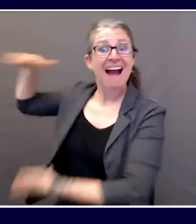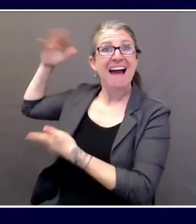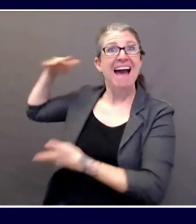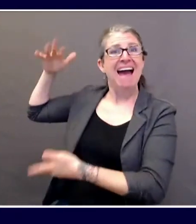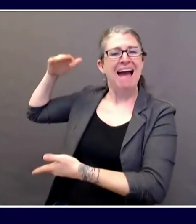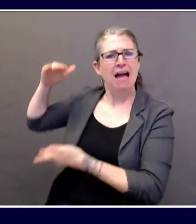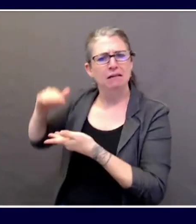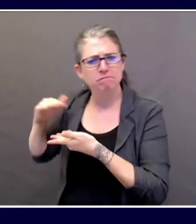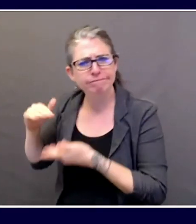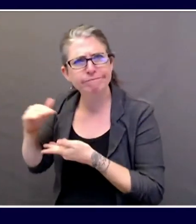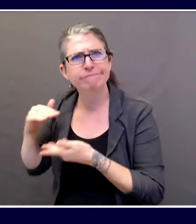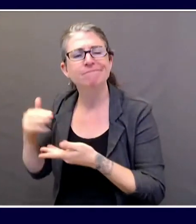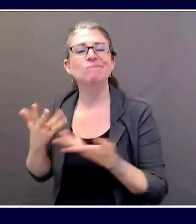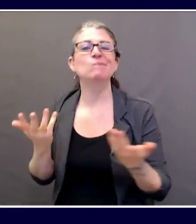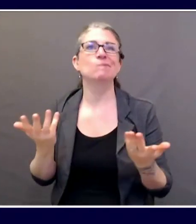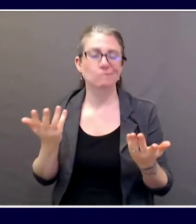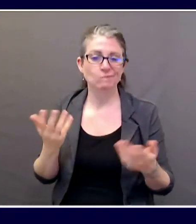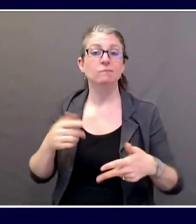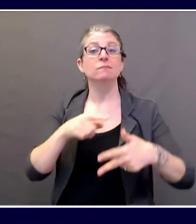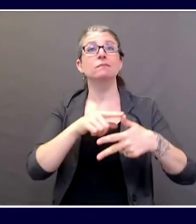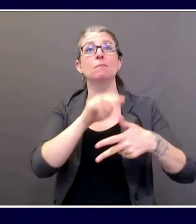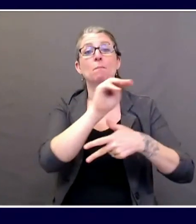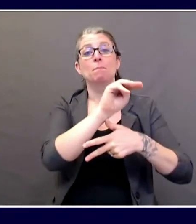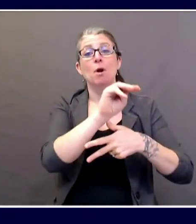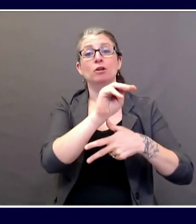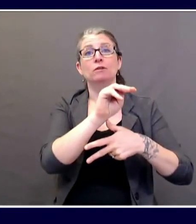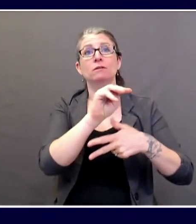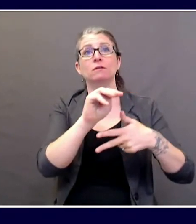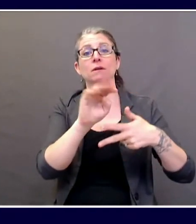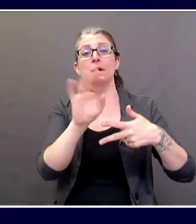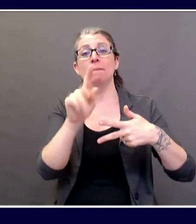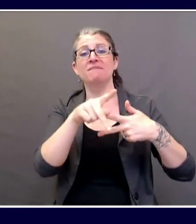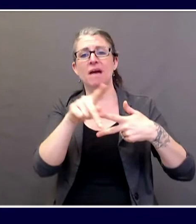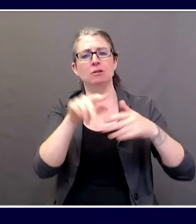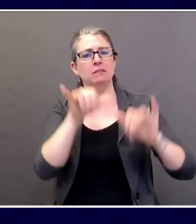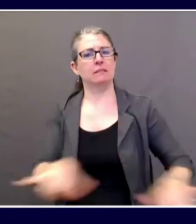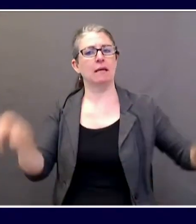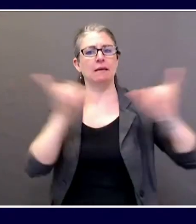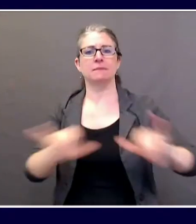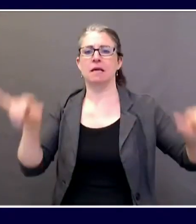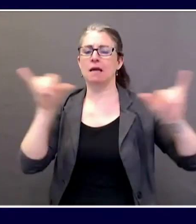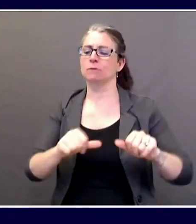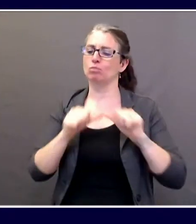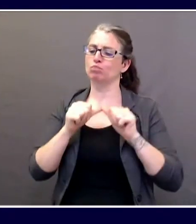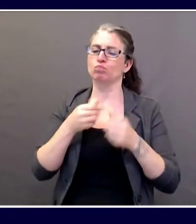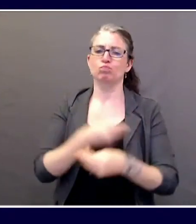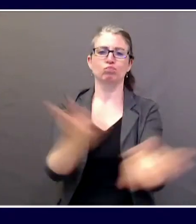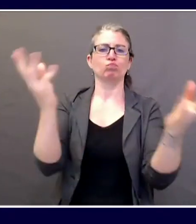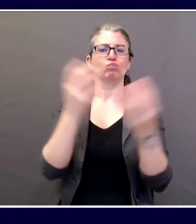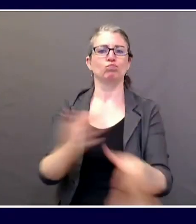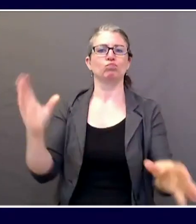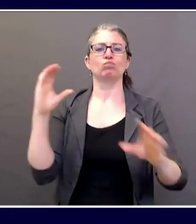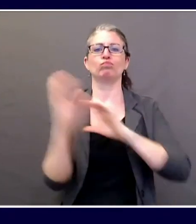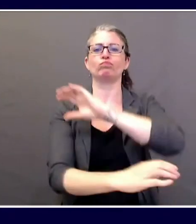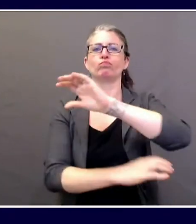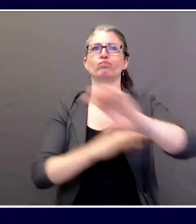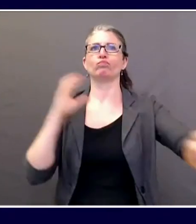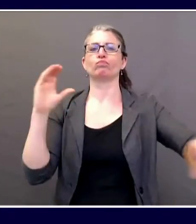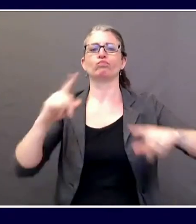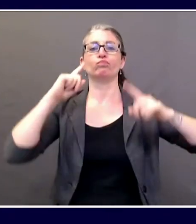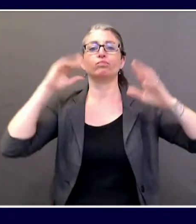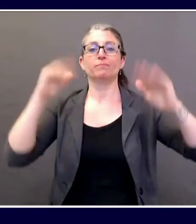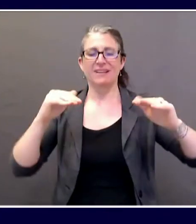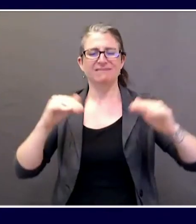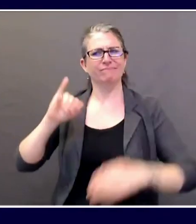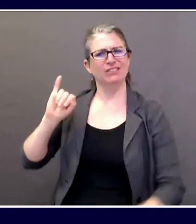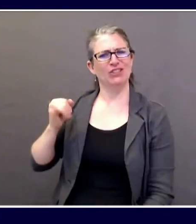Moderna and Pfizer, which have been relatively stable. The J&J vaccine supply for the next week, that'll be coming